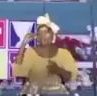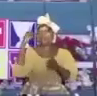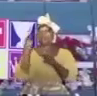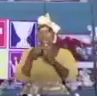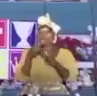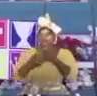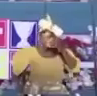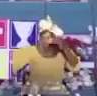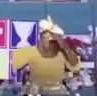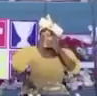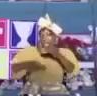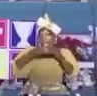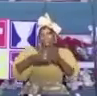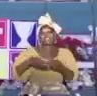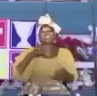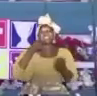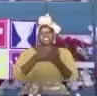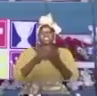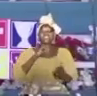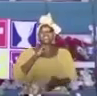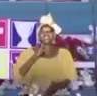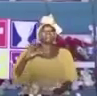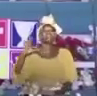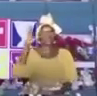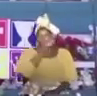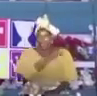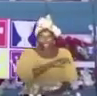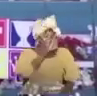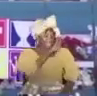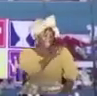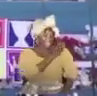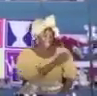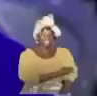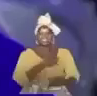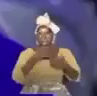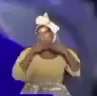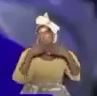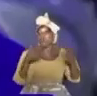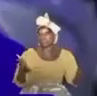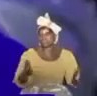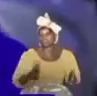prayer, you simply dissipated energy in futility.